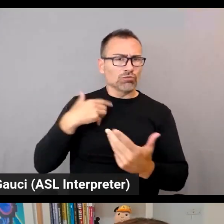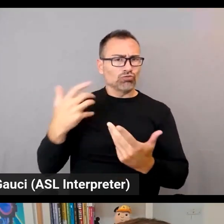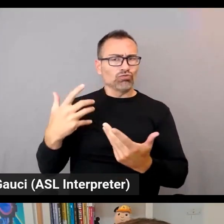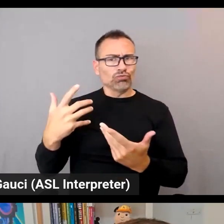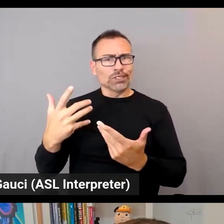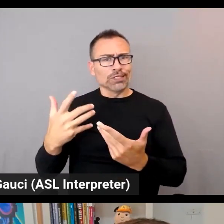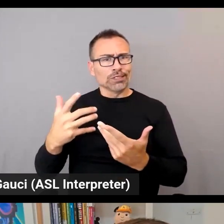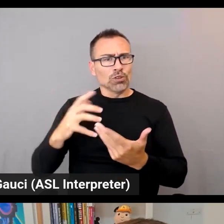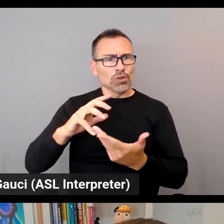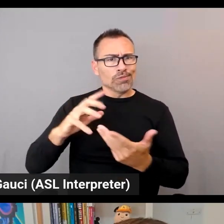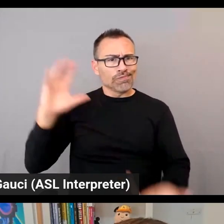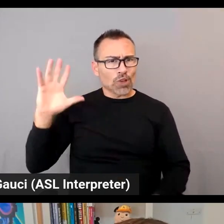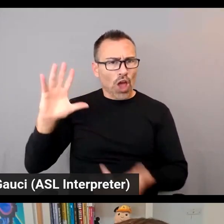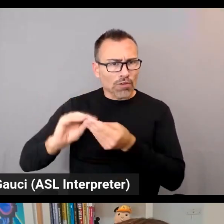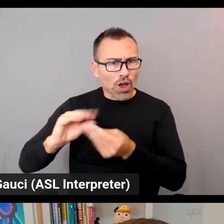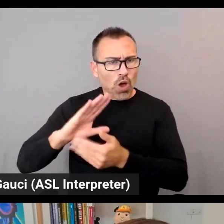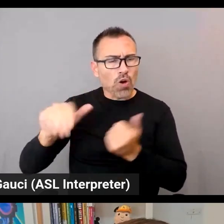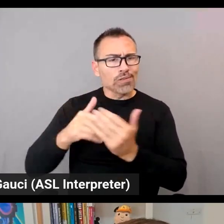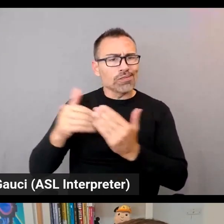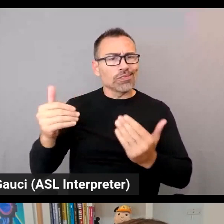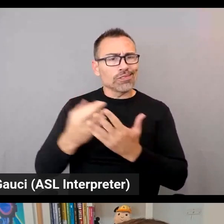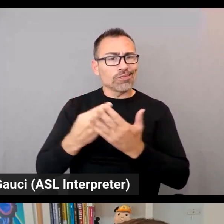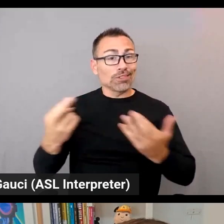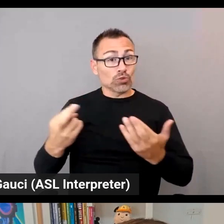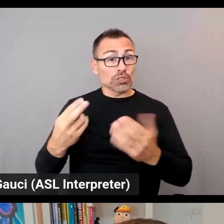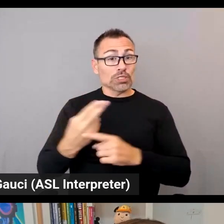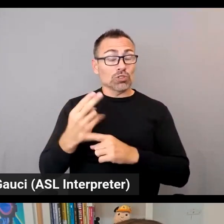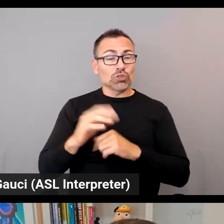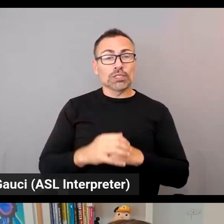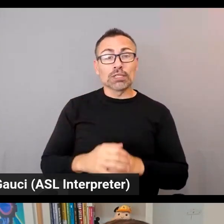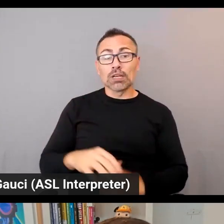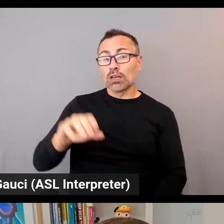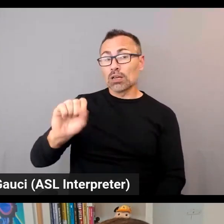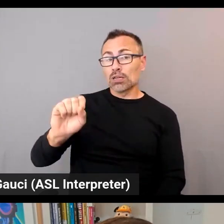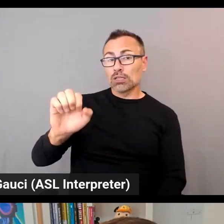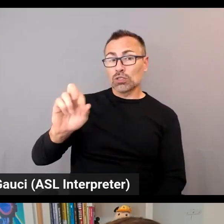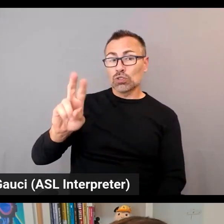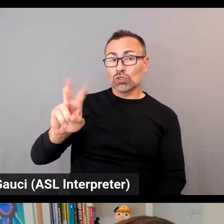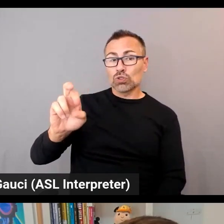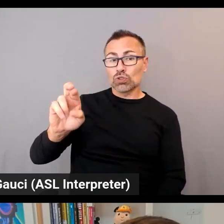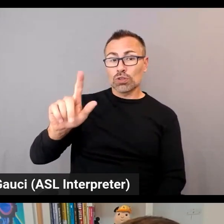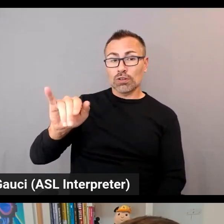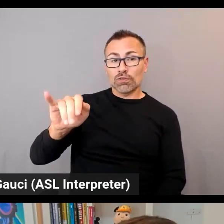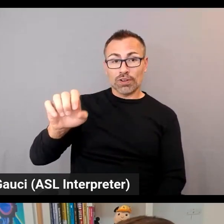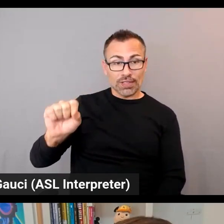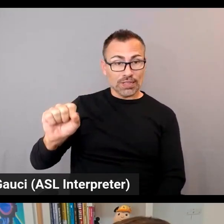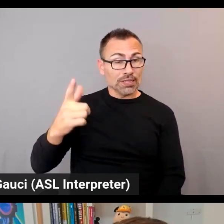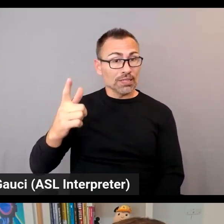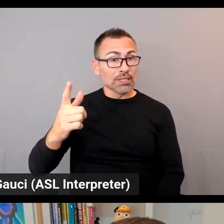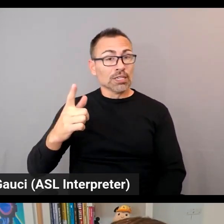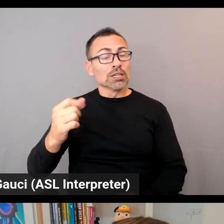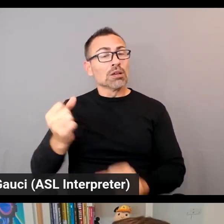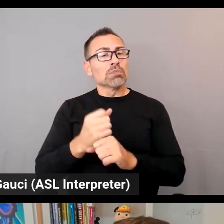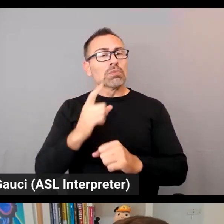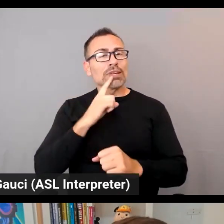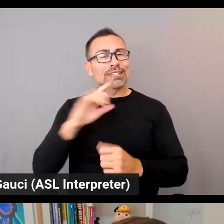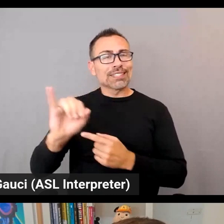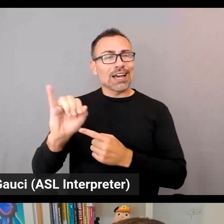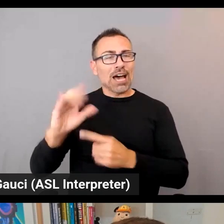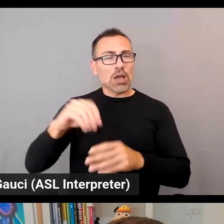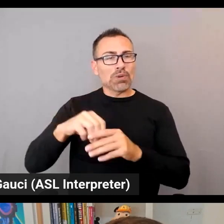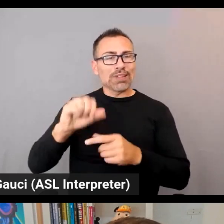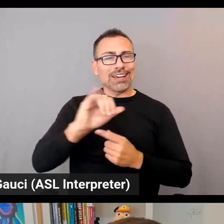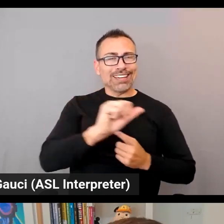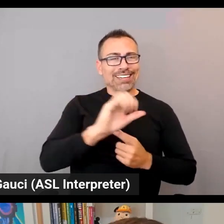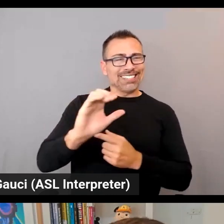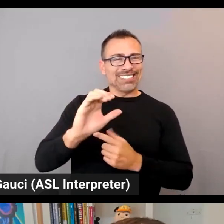the resources that you're using. And serverless especially emphasizes the I in infrastructure almost becomes a misnomer because it's not a pipeline,